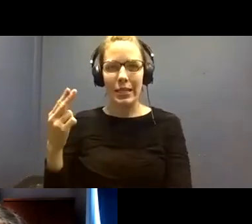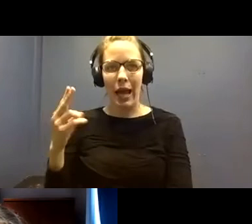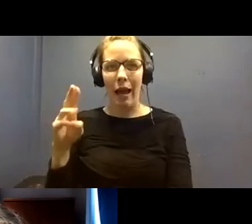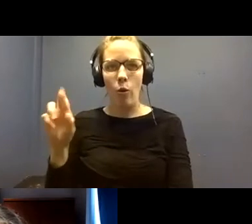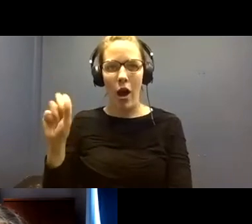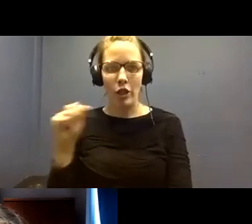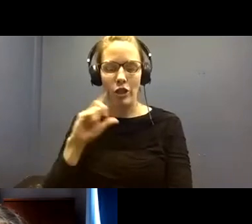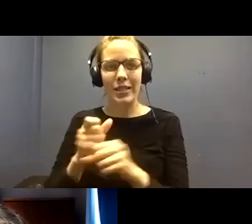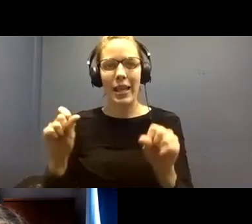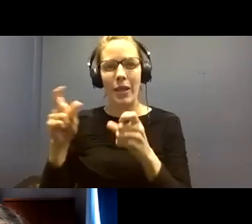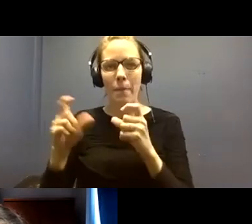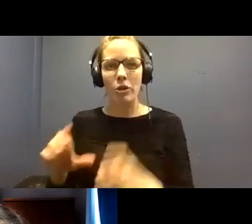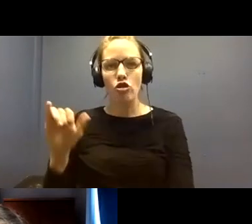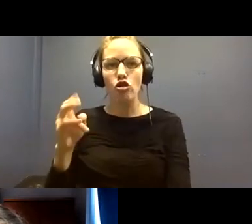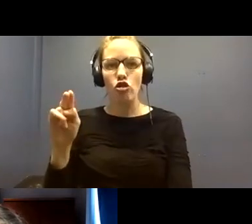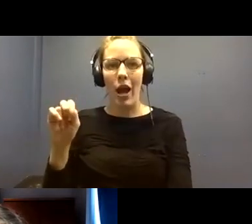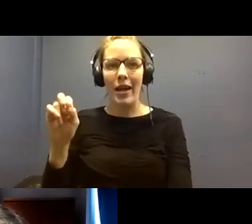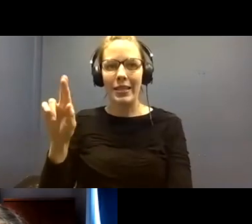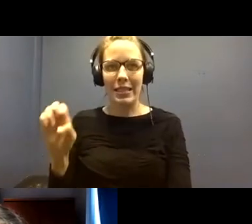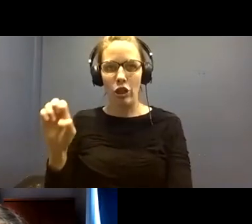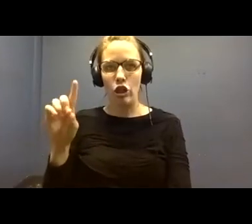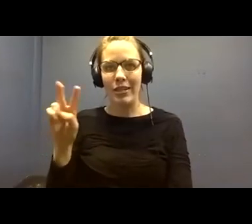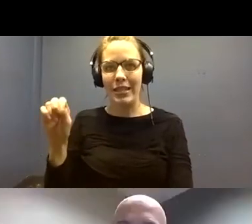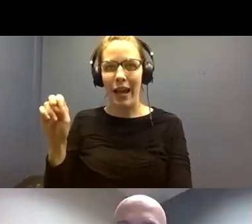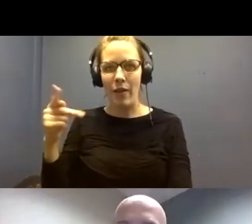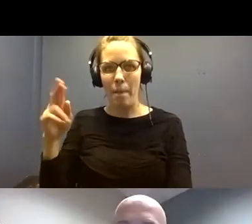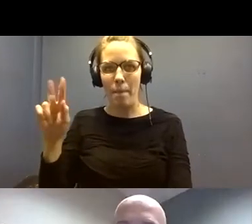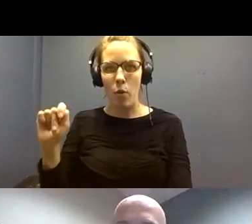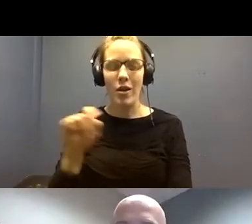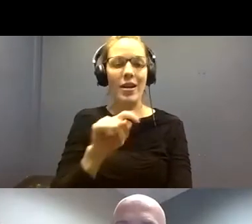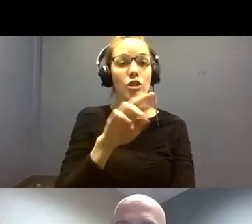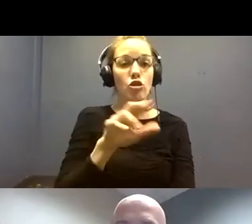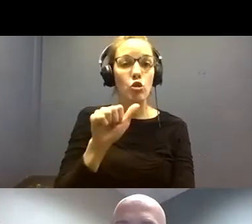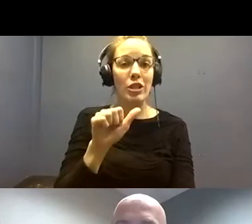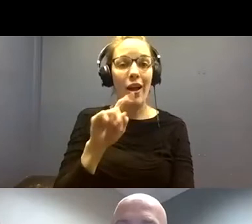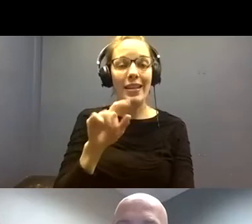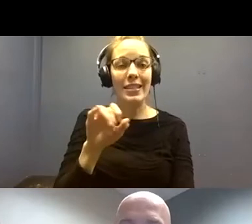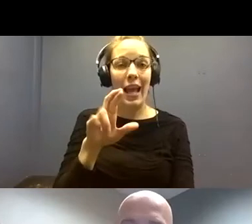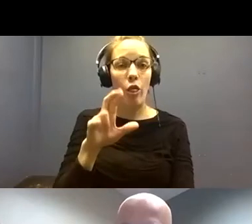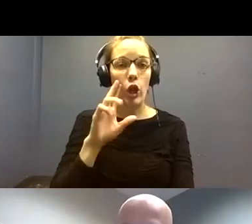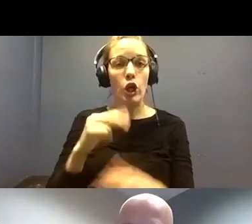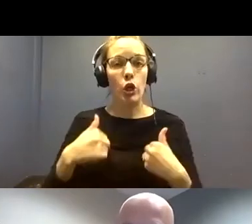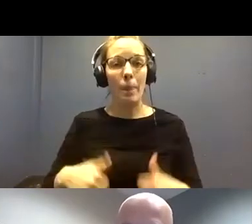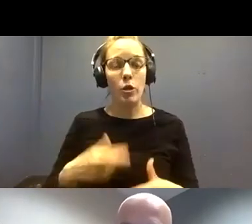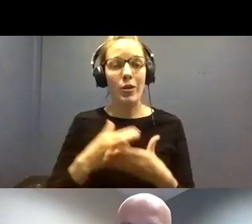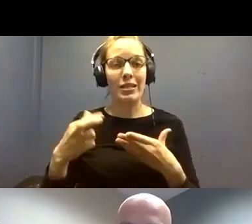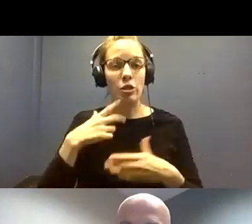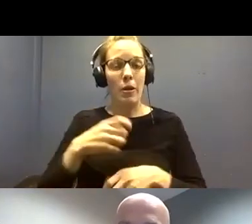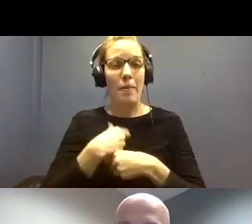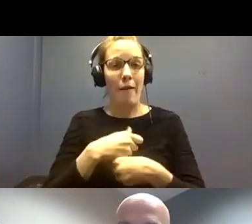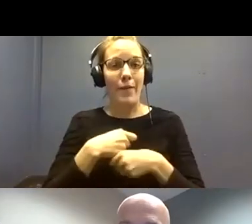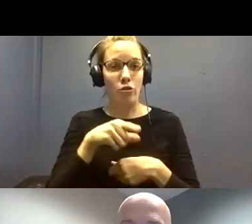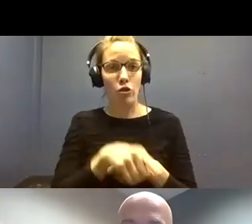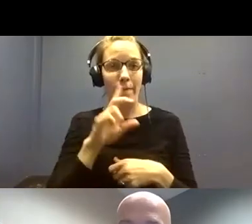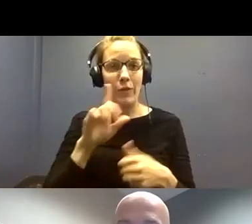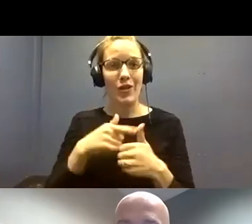manager of John Deere Davenport Works, and Trisha Taylor, who is the Human Resources Director of Sears Manufacturing. Let's first